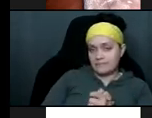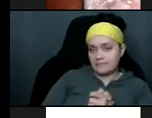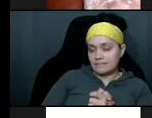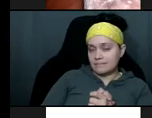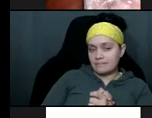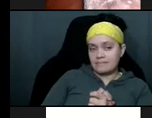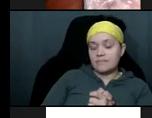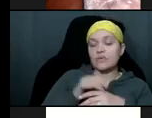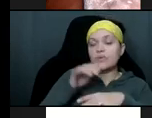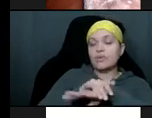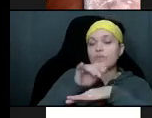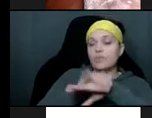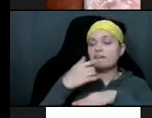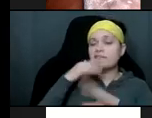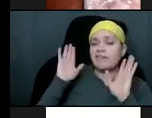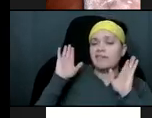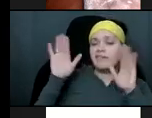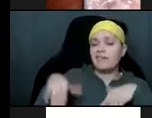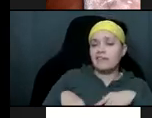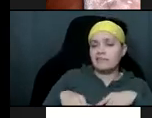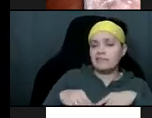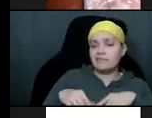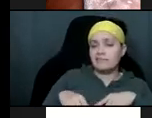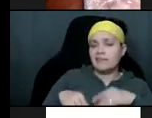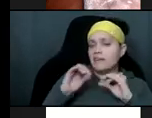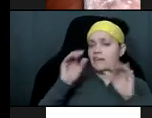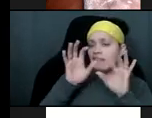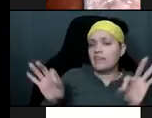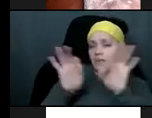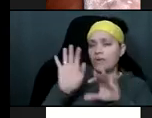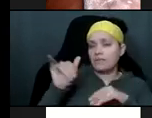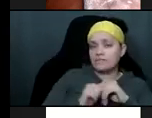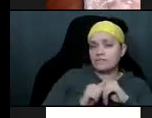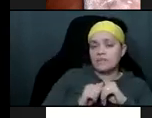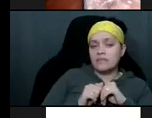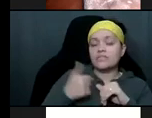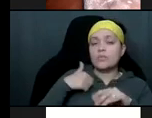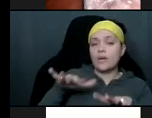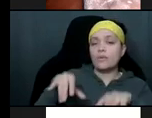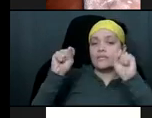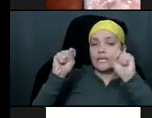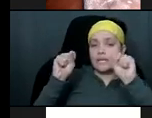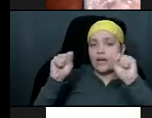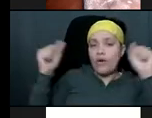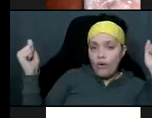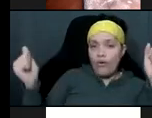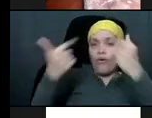So the British say, no one there, nothing important. So we will take all of